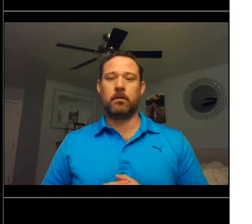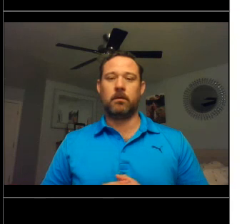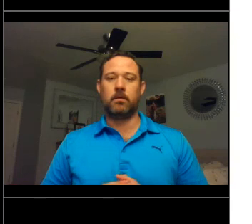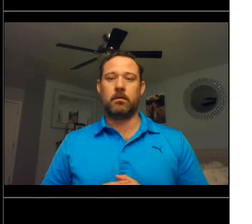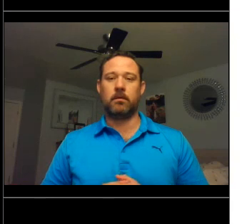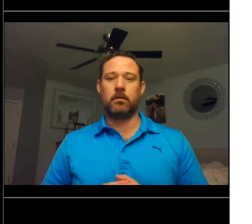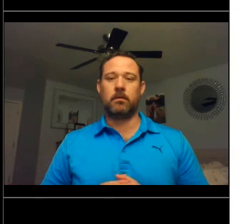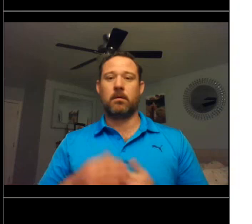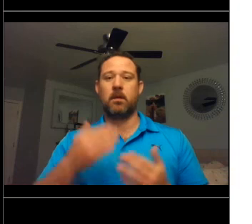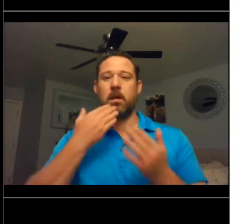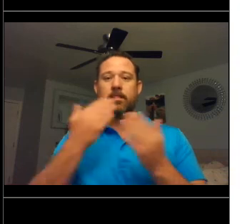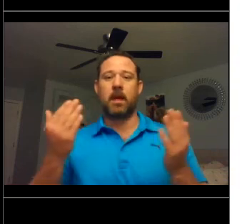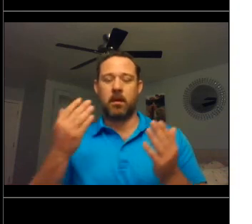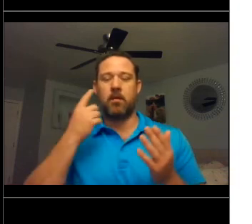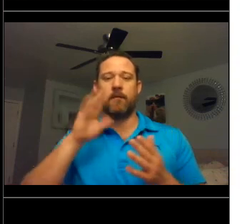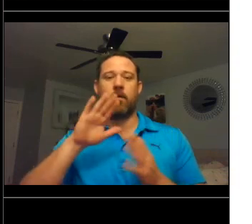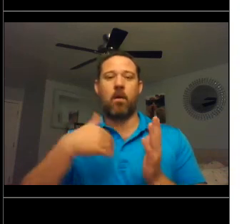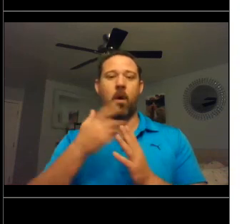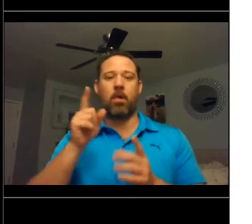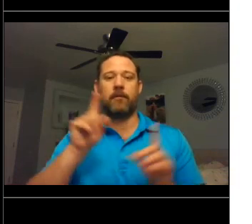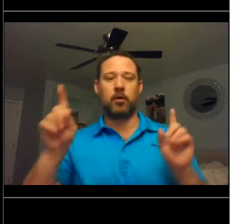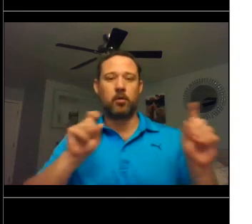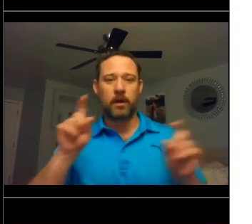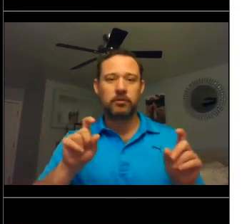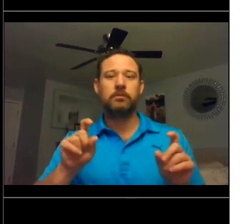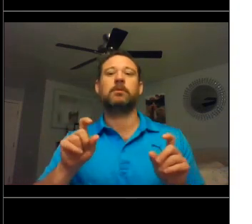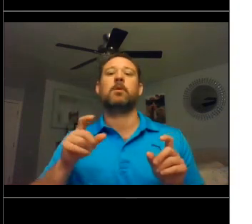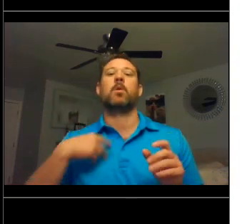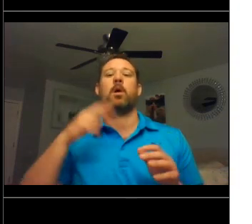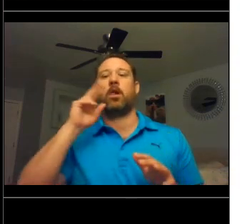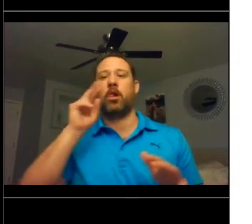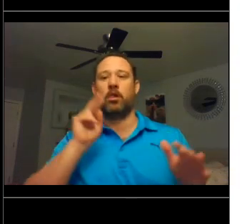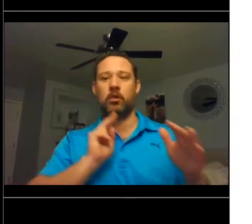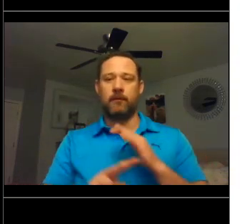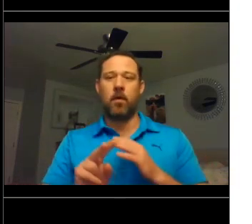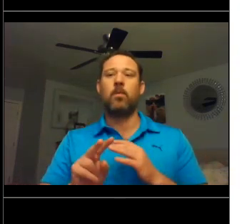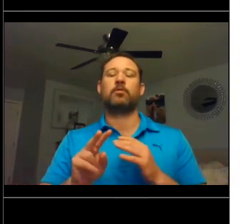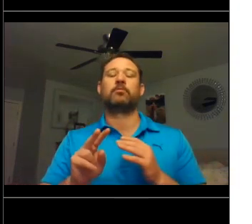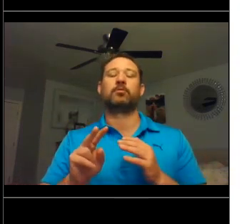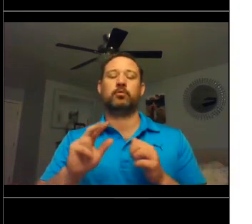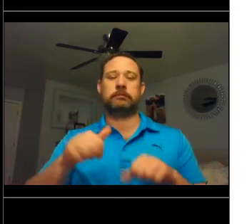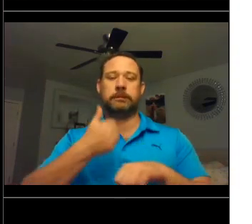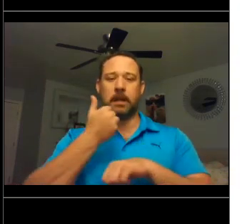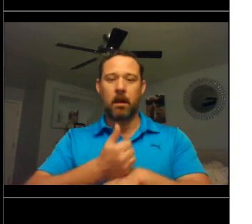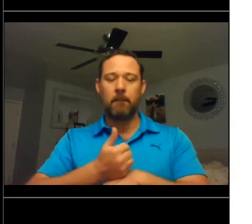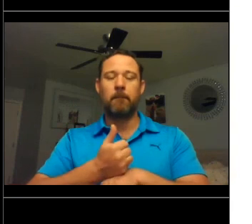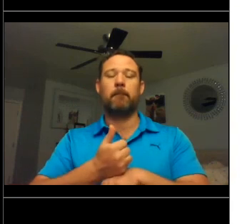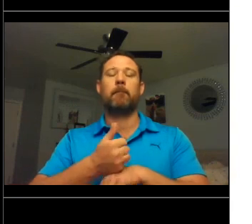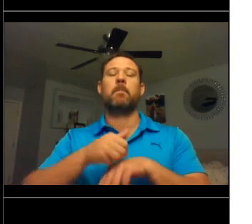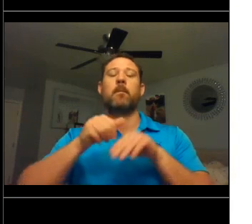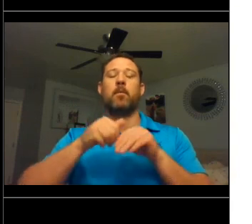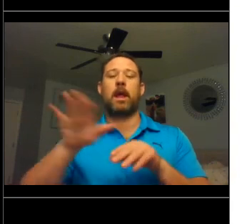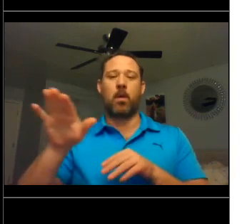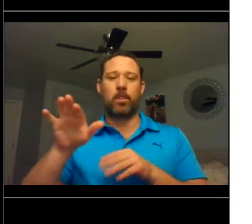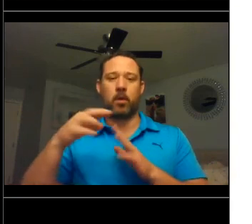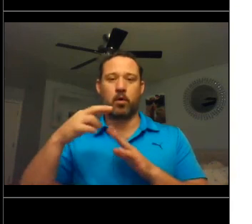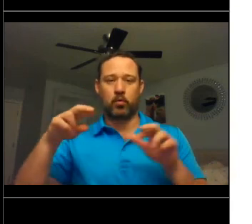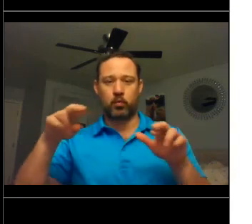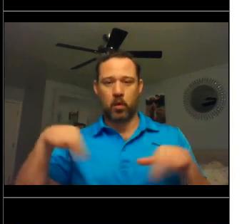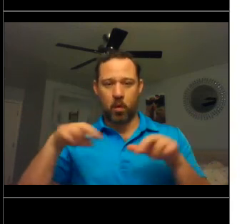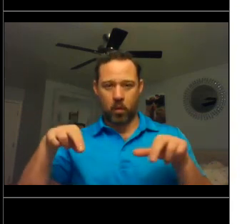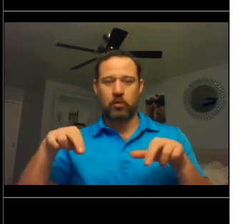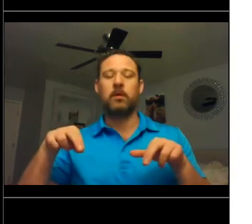you for all of your questions. We're looking forward to kind of putting this together, putting out the recording. I think